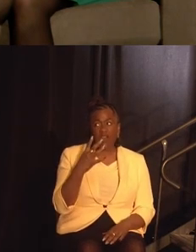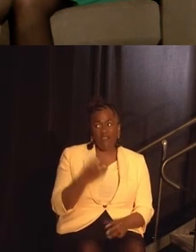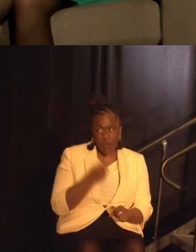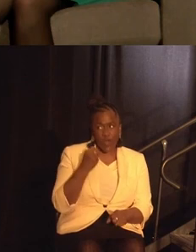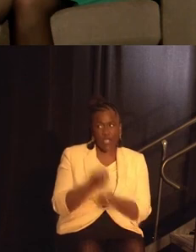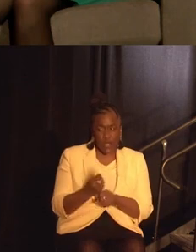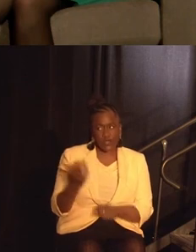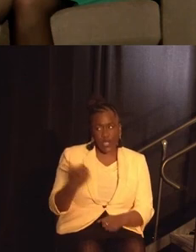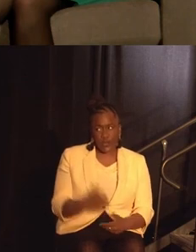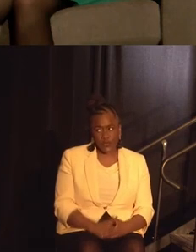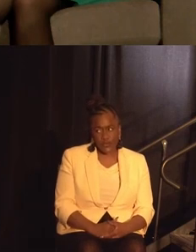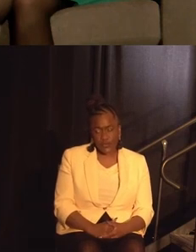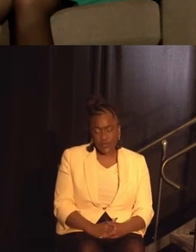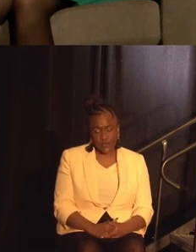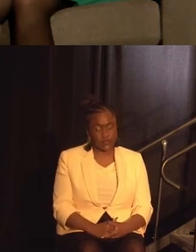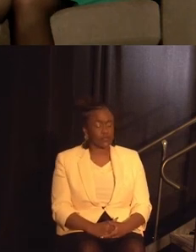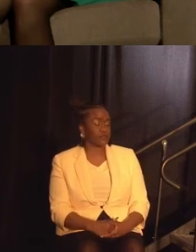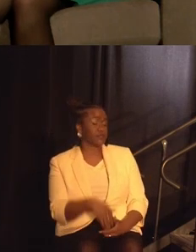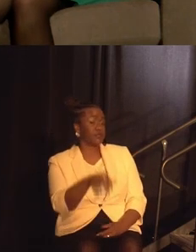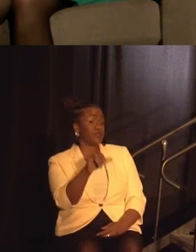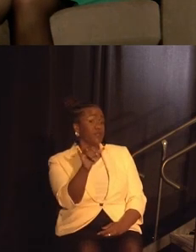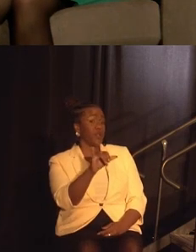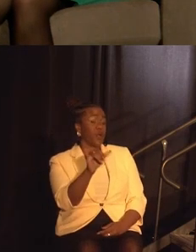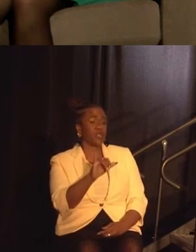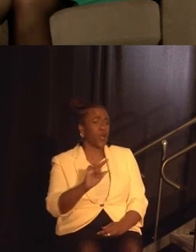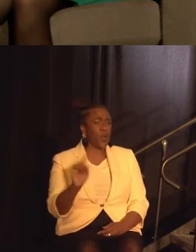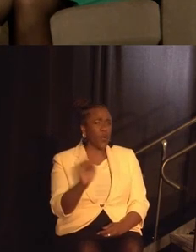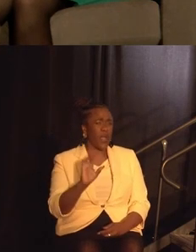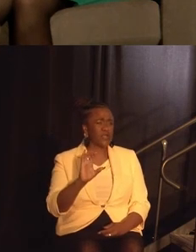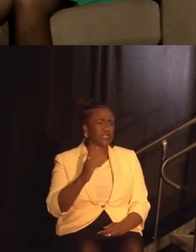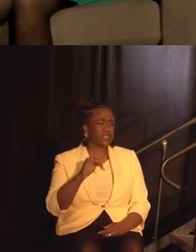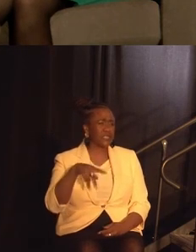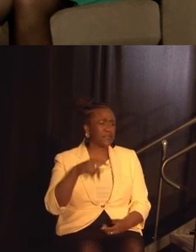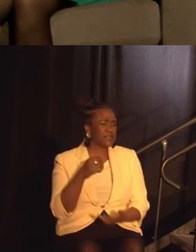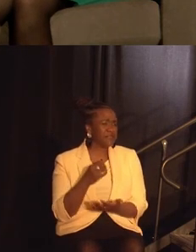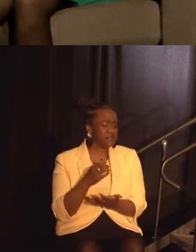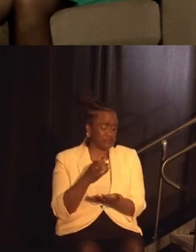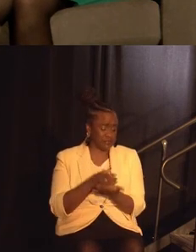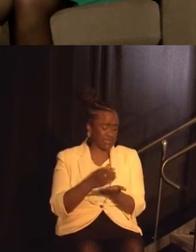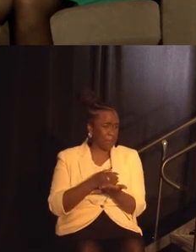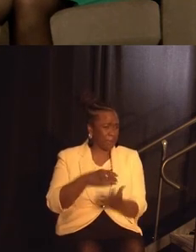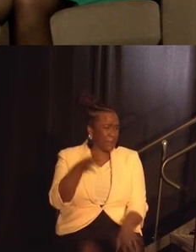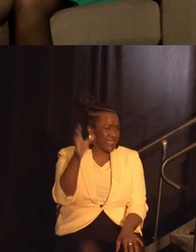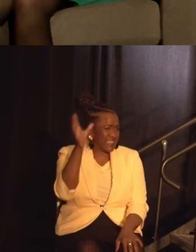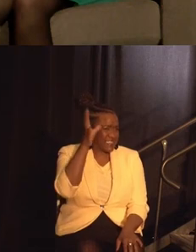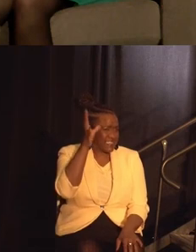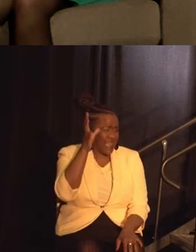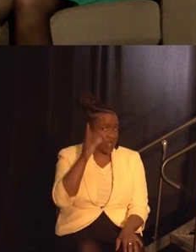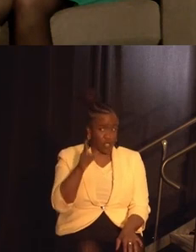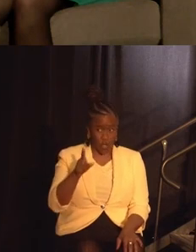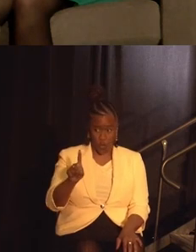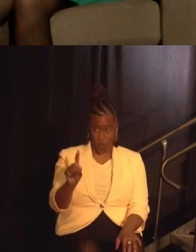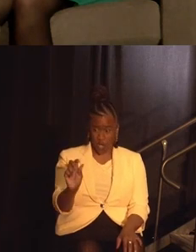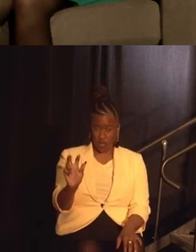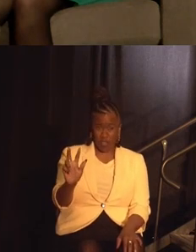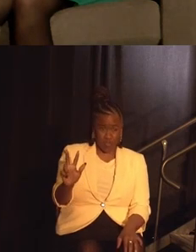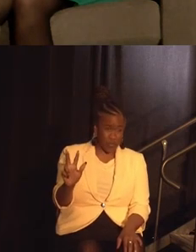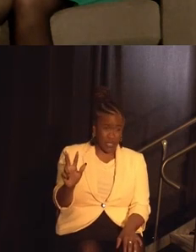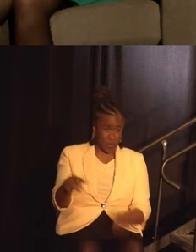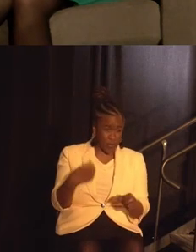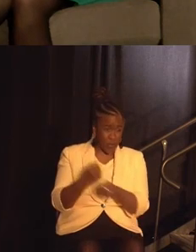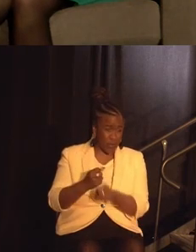ago. Also, where is Chip's dad? Could you imagine being a 103-year-old single